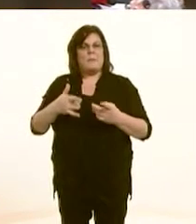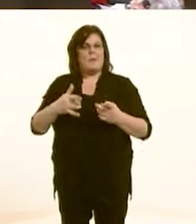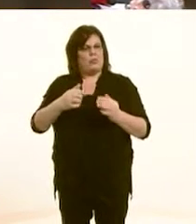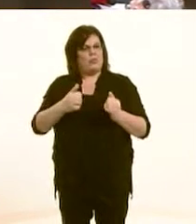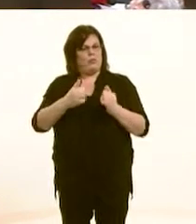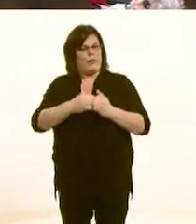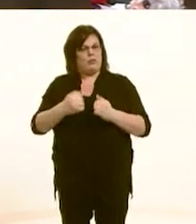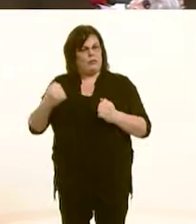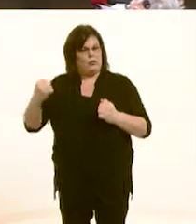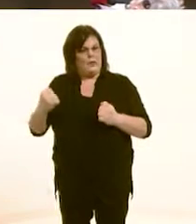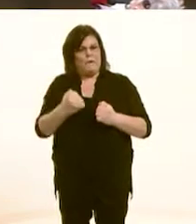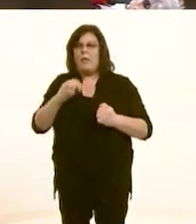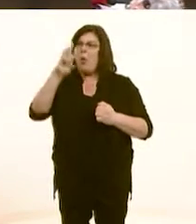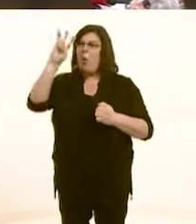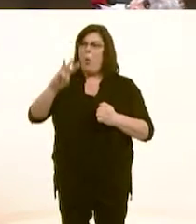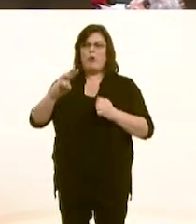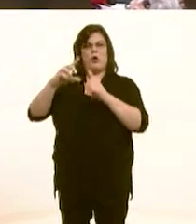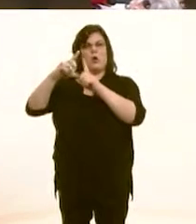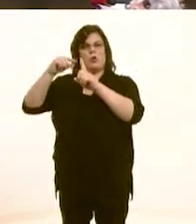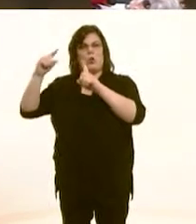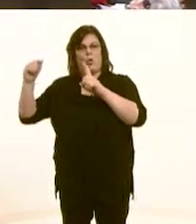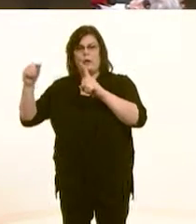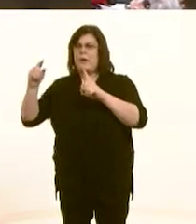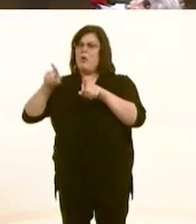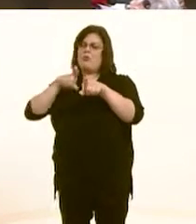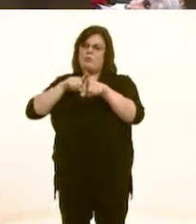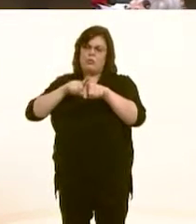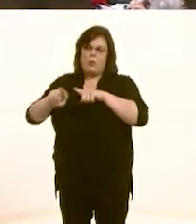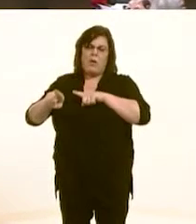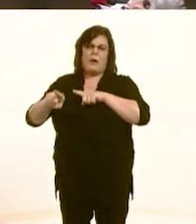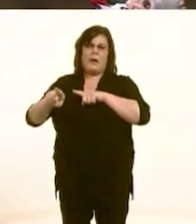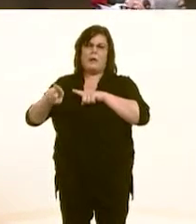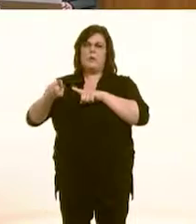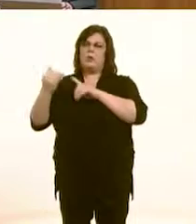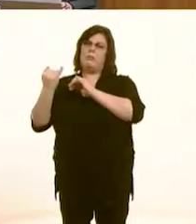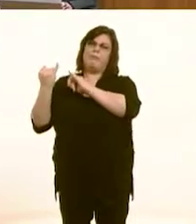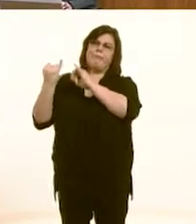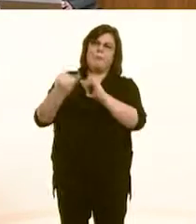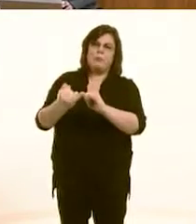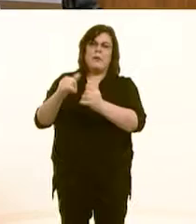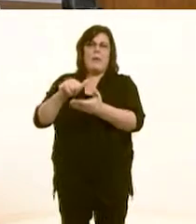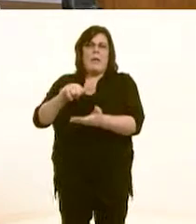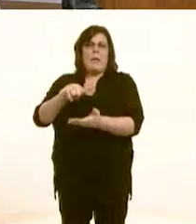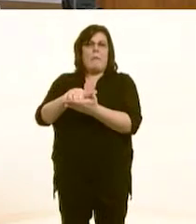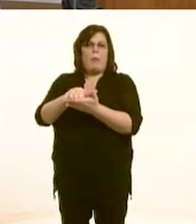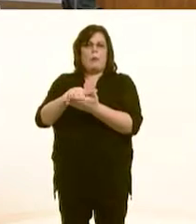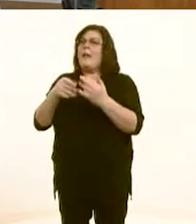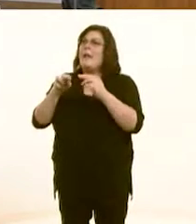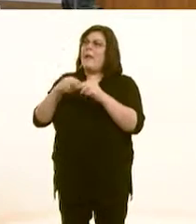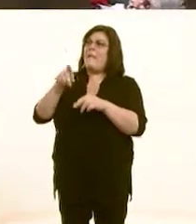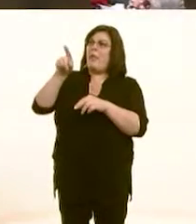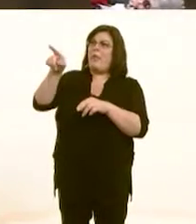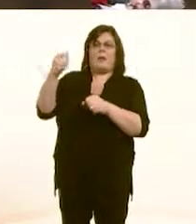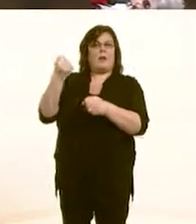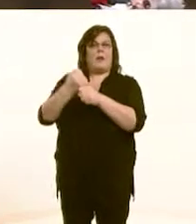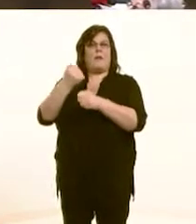the Welsh Conservative Party are doing everything they can to undermine the airport, and had they been in government, do you